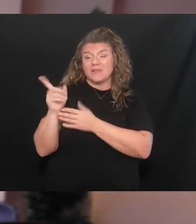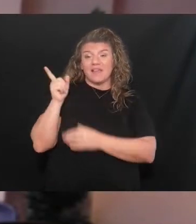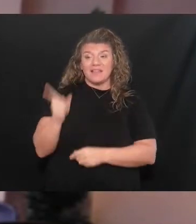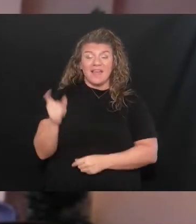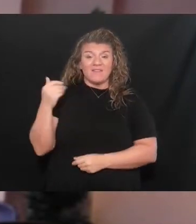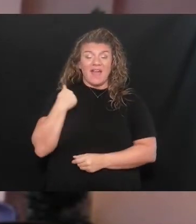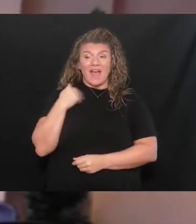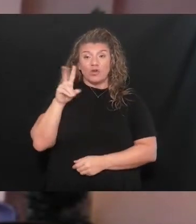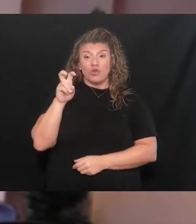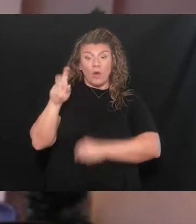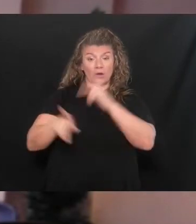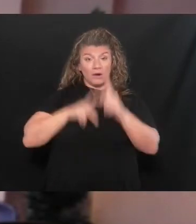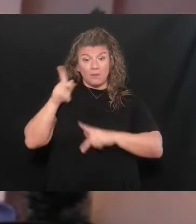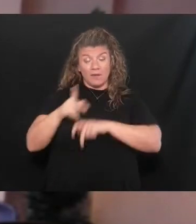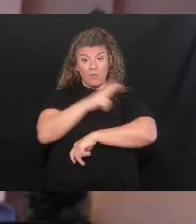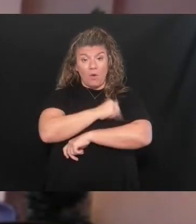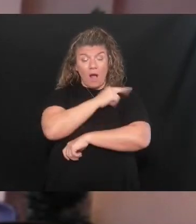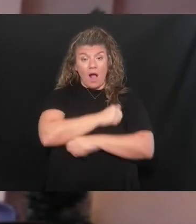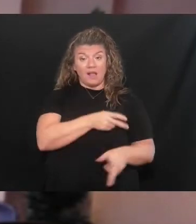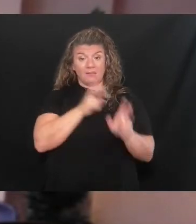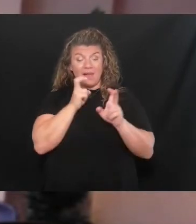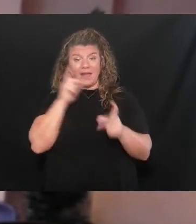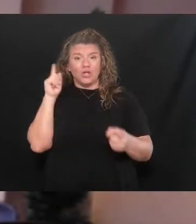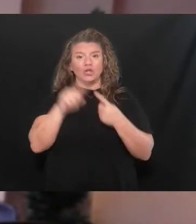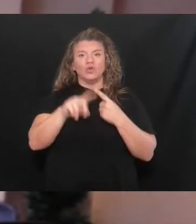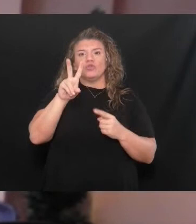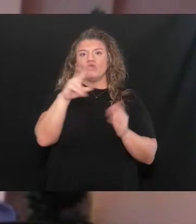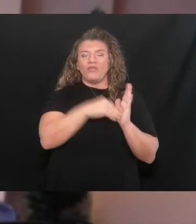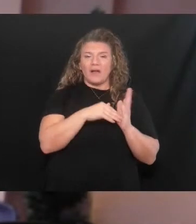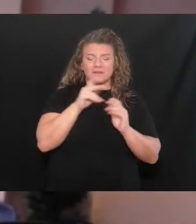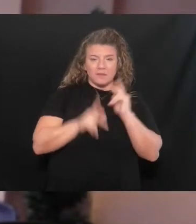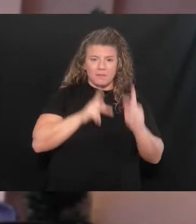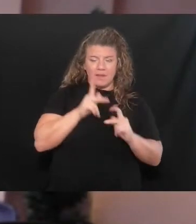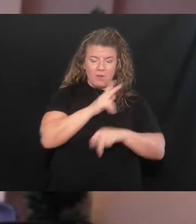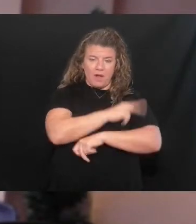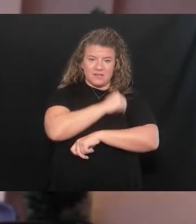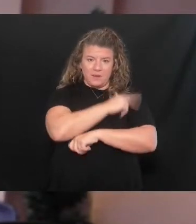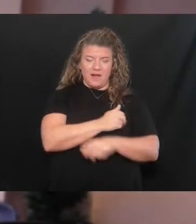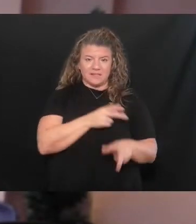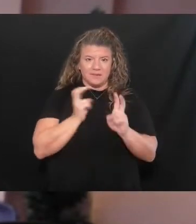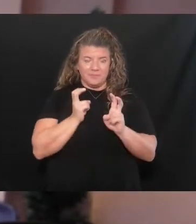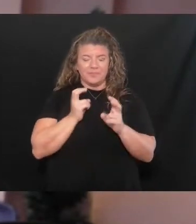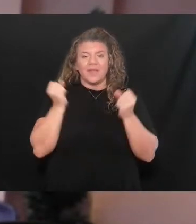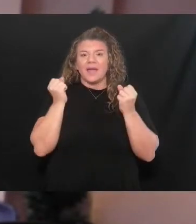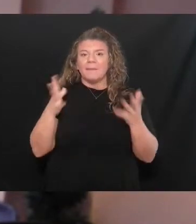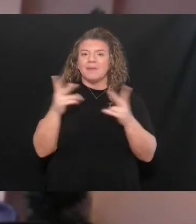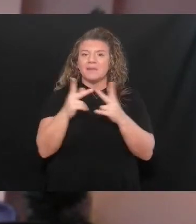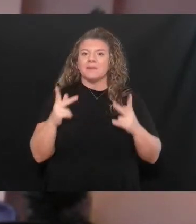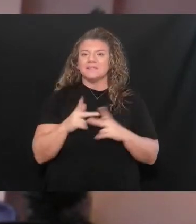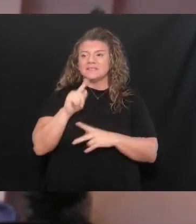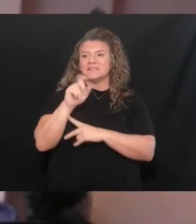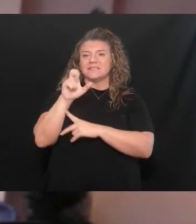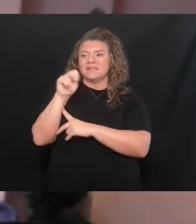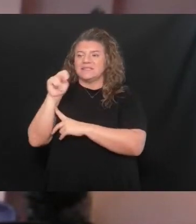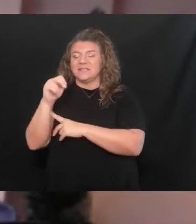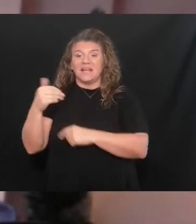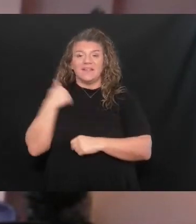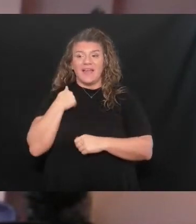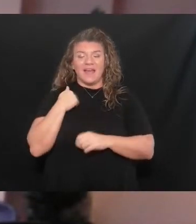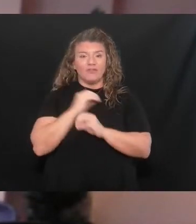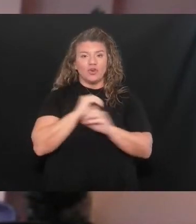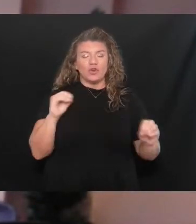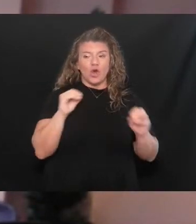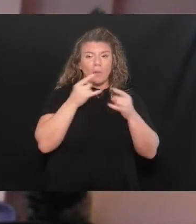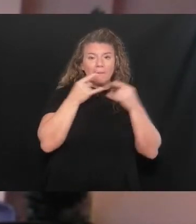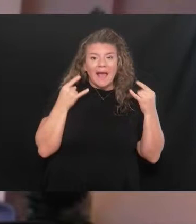from 200 people hospitalized to 2,000 people hospitalized. In many places in Tennessee, they have no beds, they